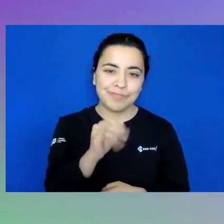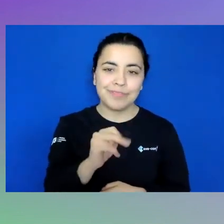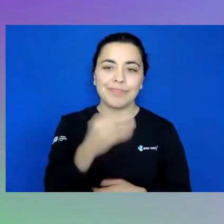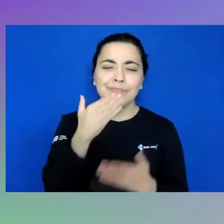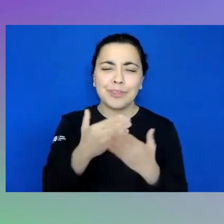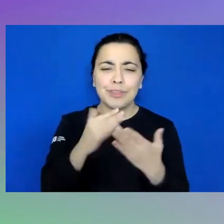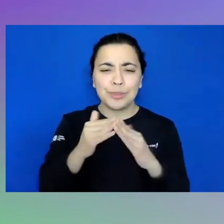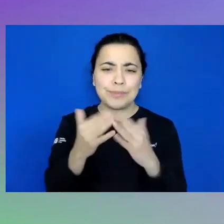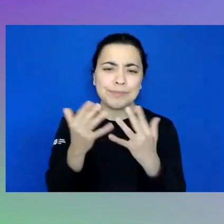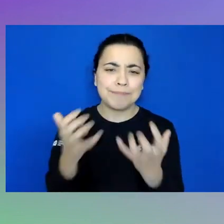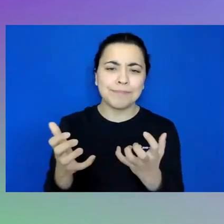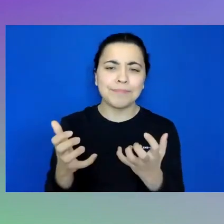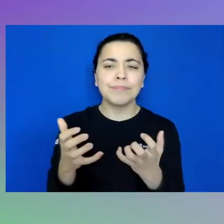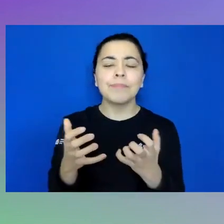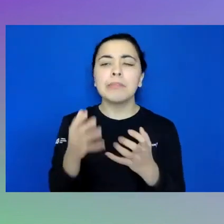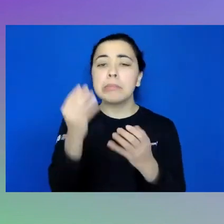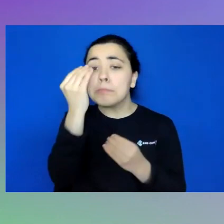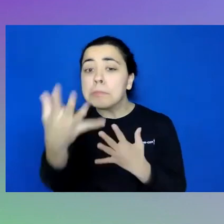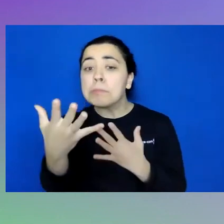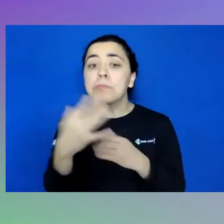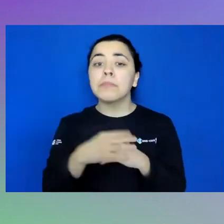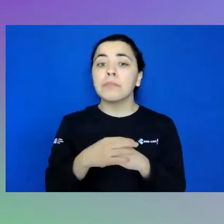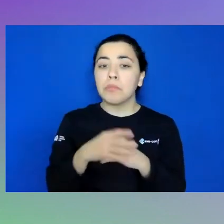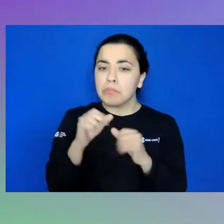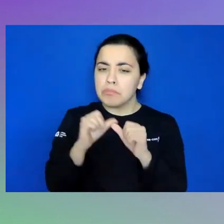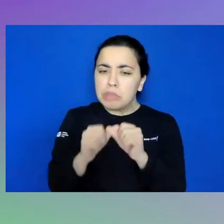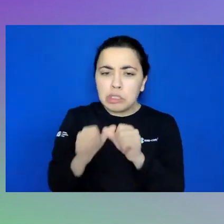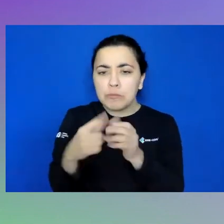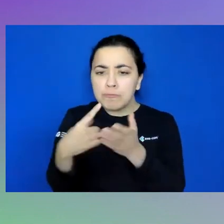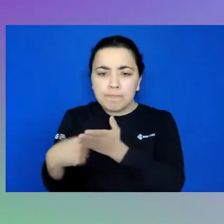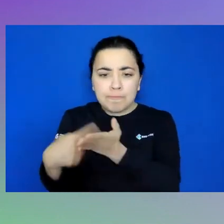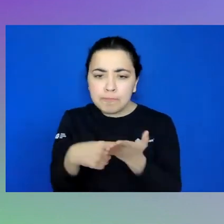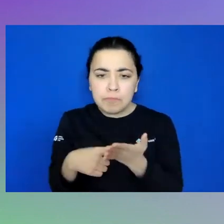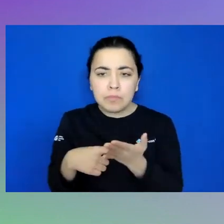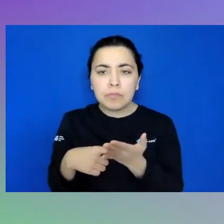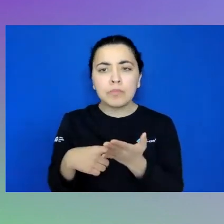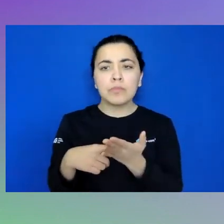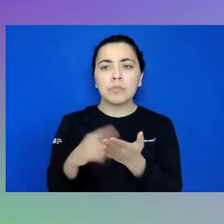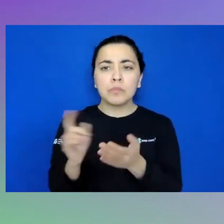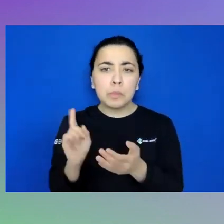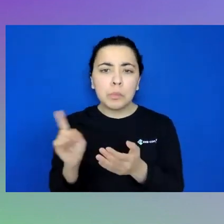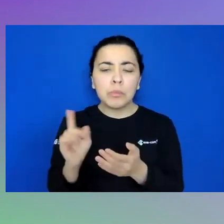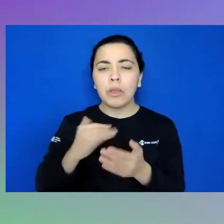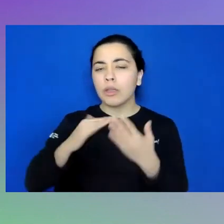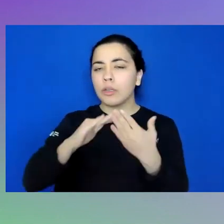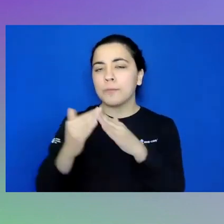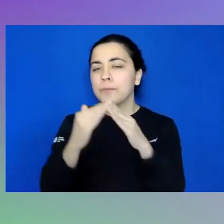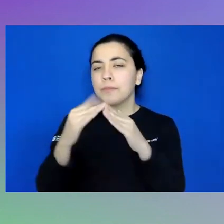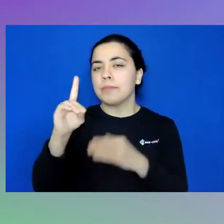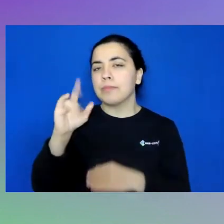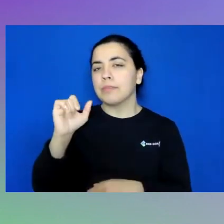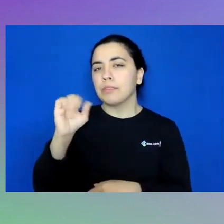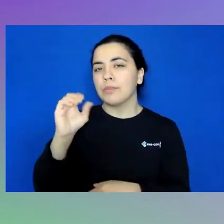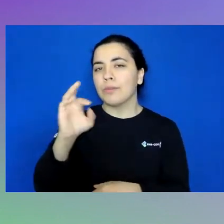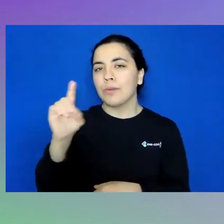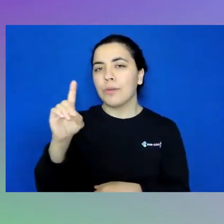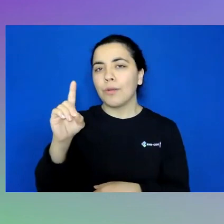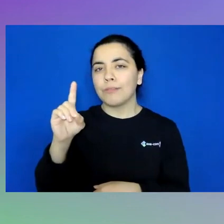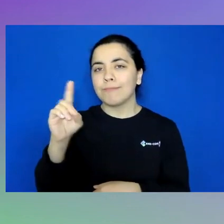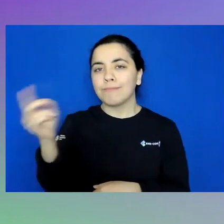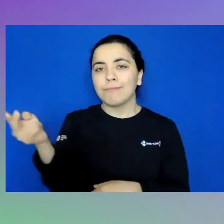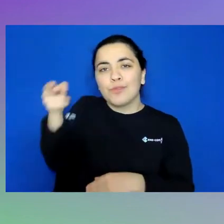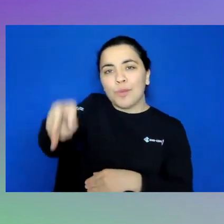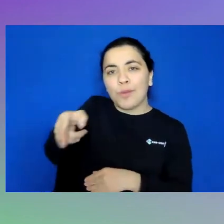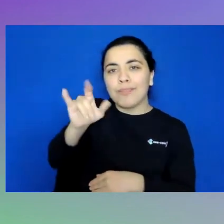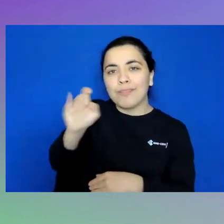say a friendly reminder, you can continue the conversation on our community Discord. If you haven't already, you can join via the link